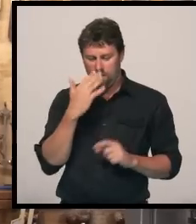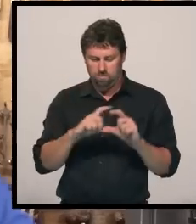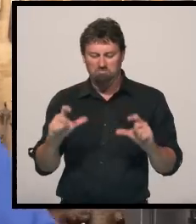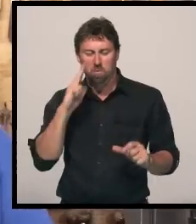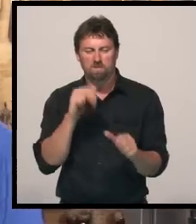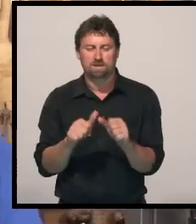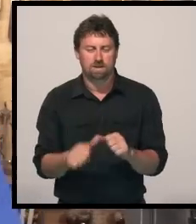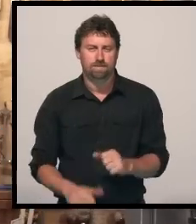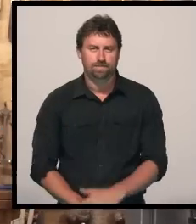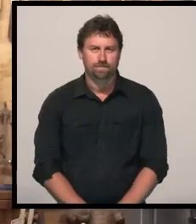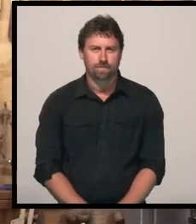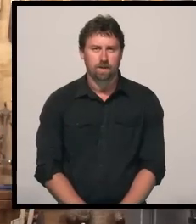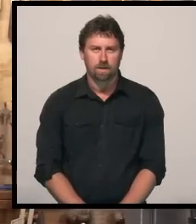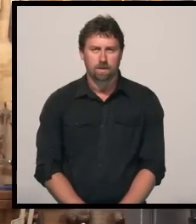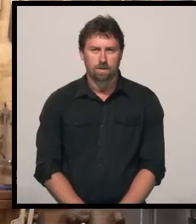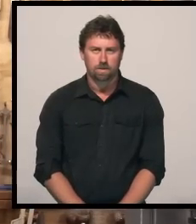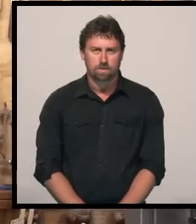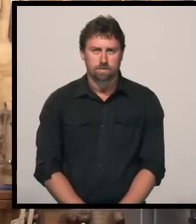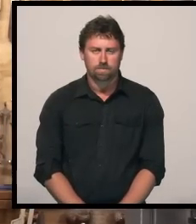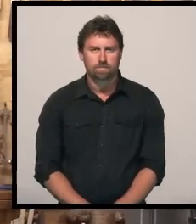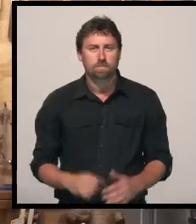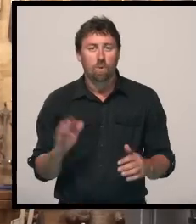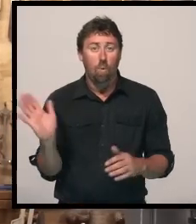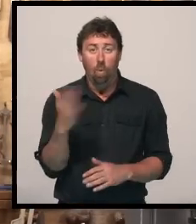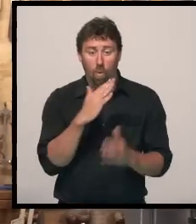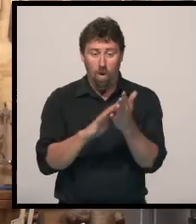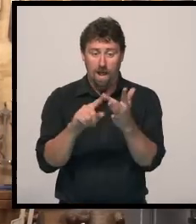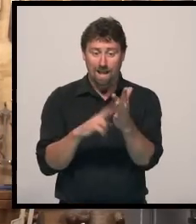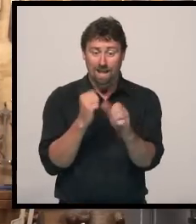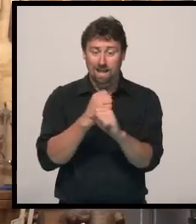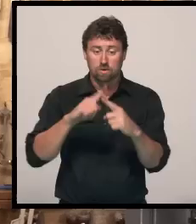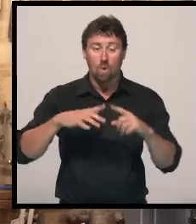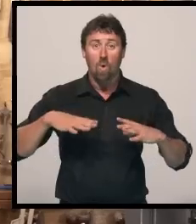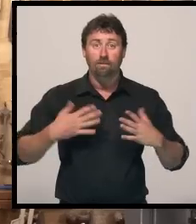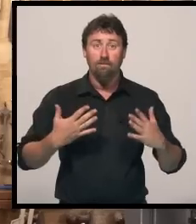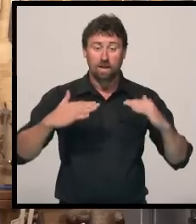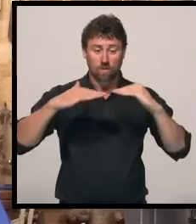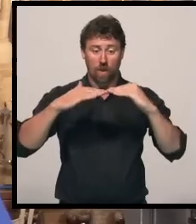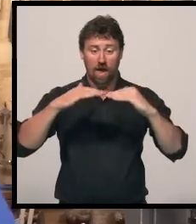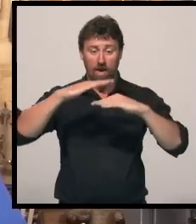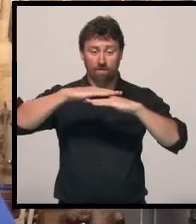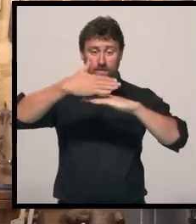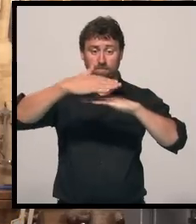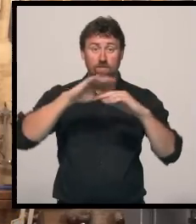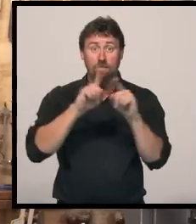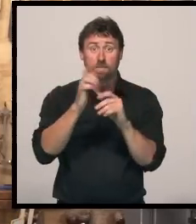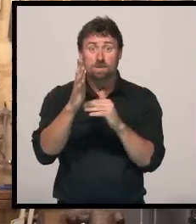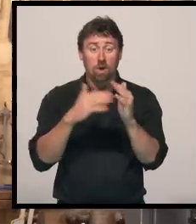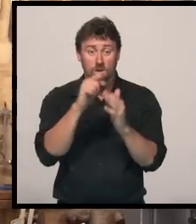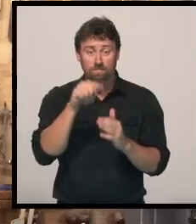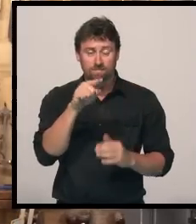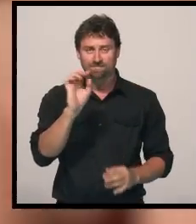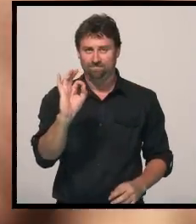What I do straight away is not all hinges are square and they're not all the same size. So I'll mark